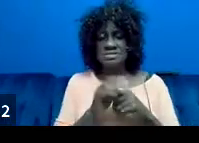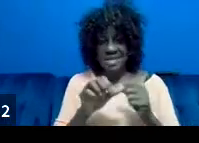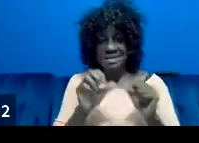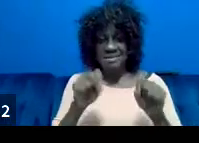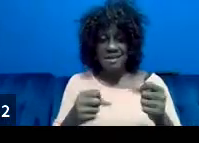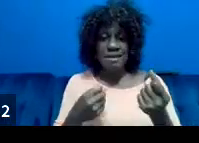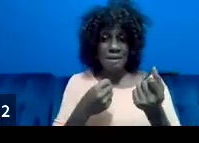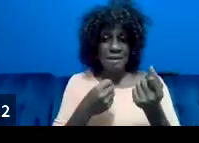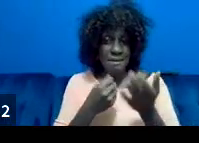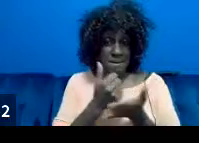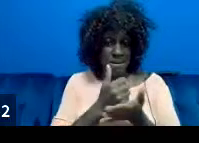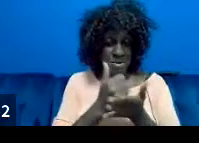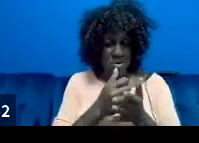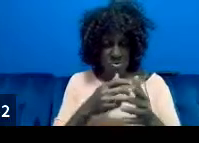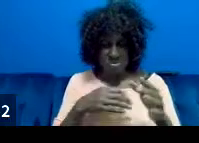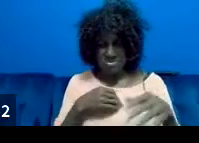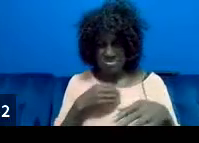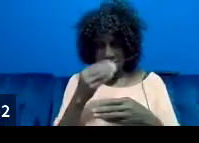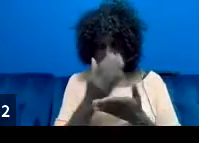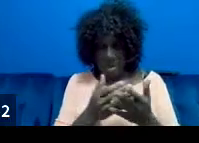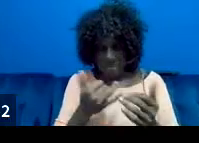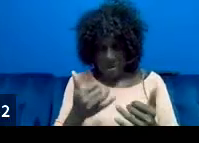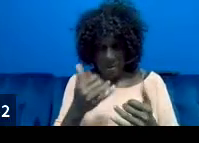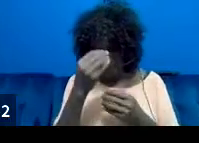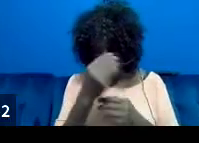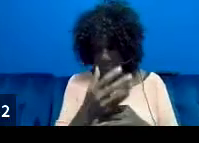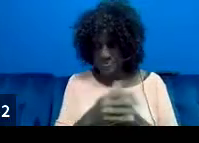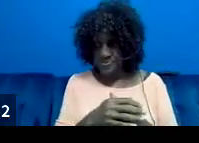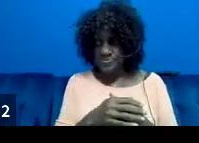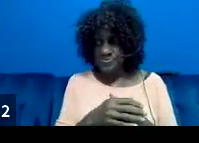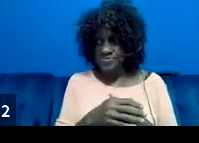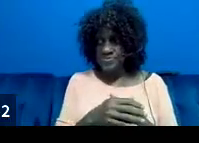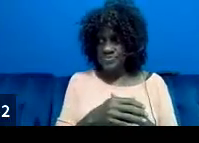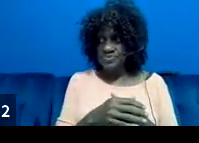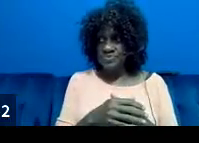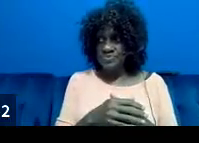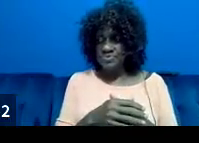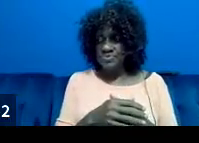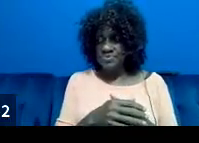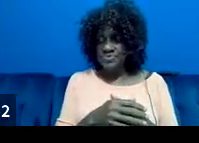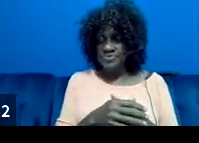to go through a few of those today during this question and answer time period.